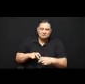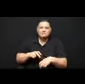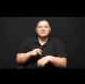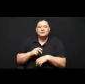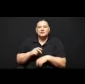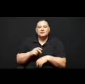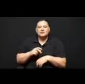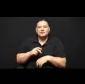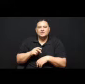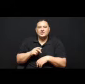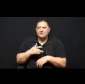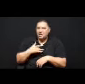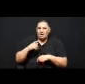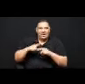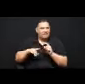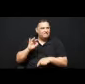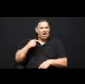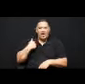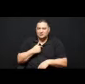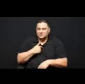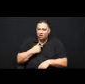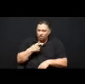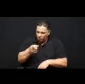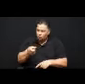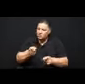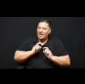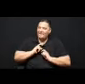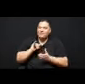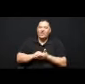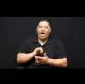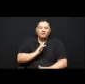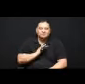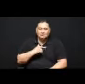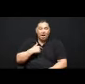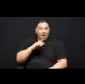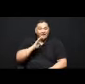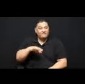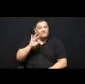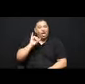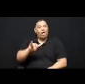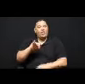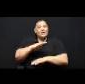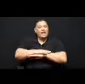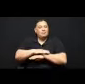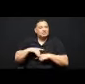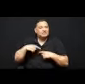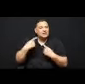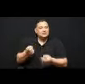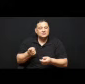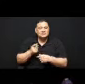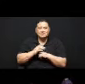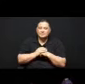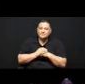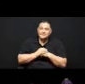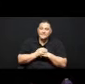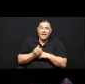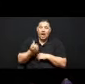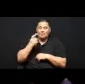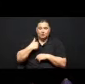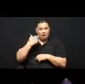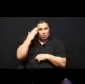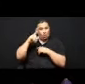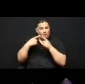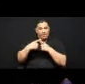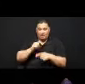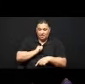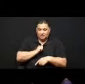that. I've never found that table since. How much of what I know about myself is real?